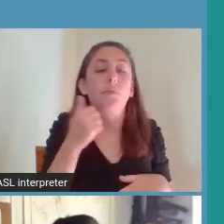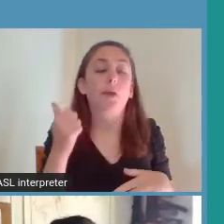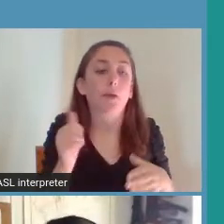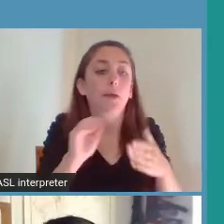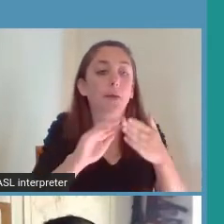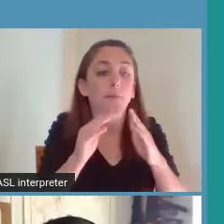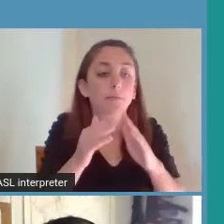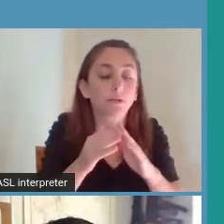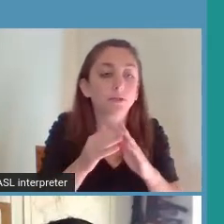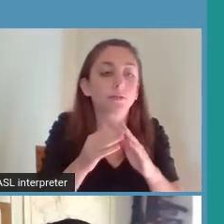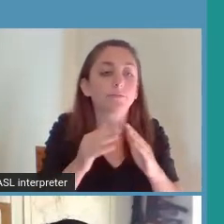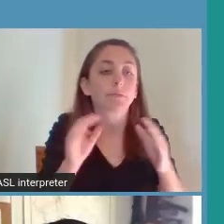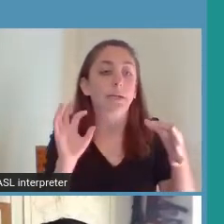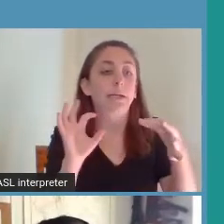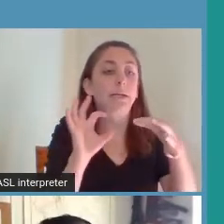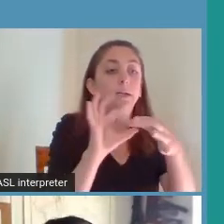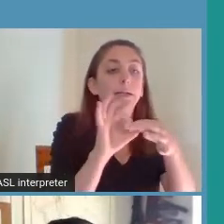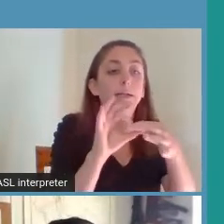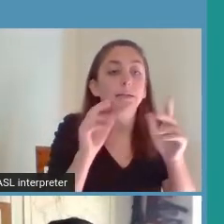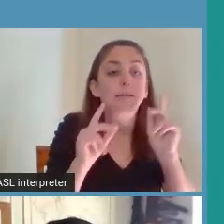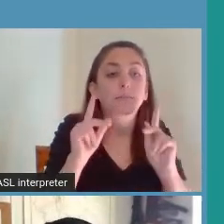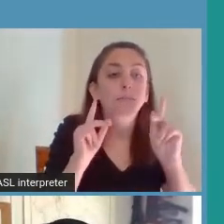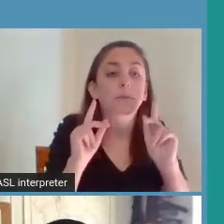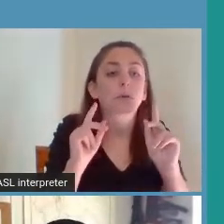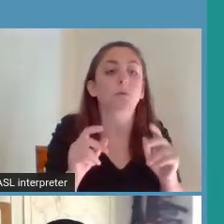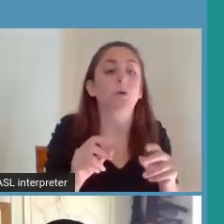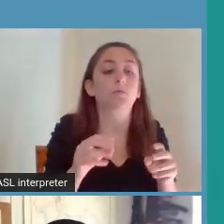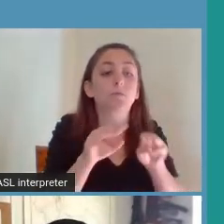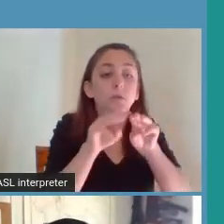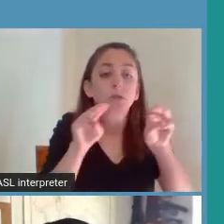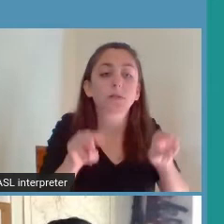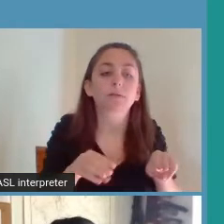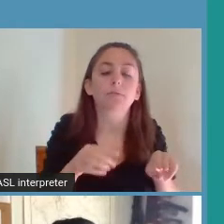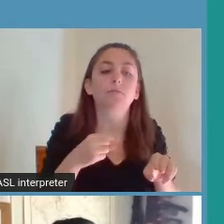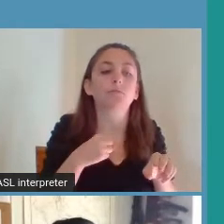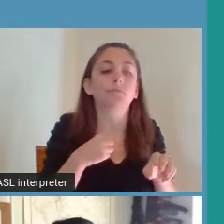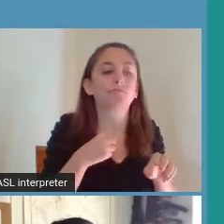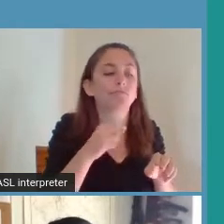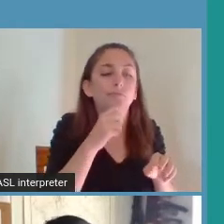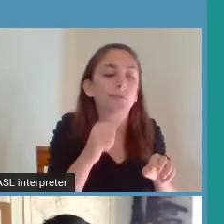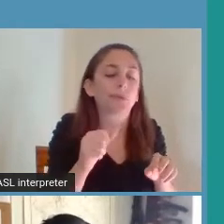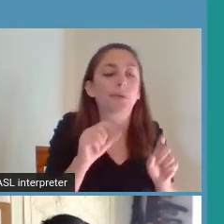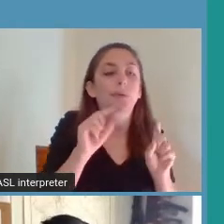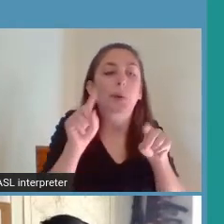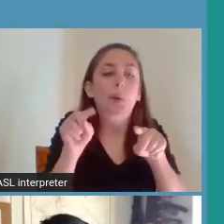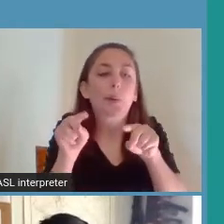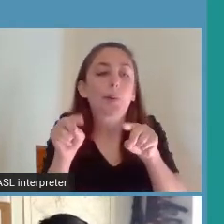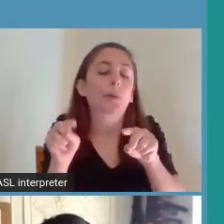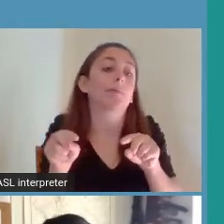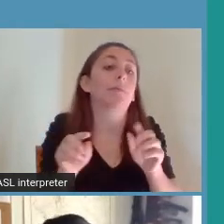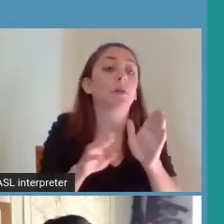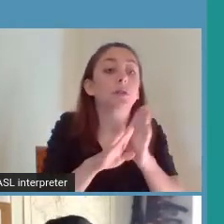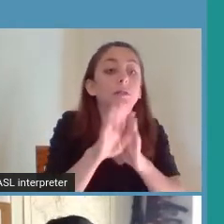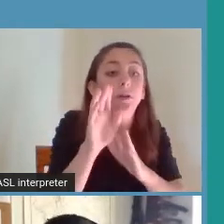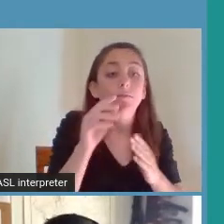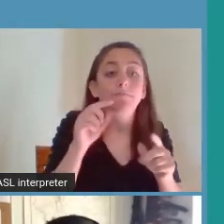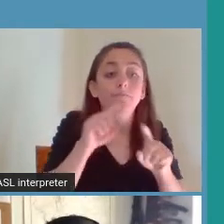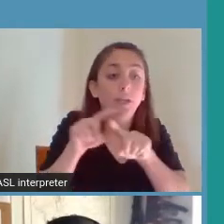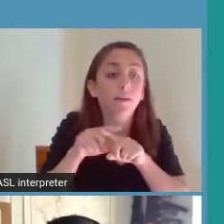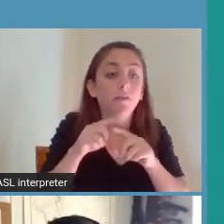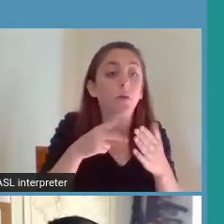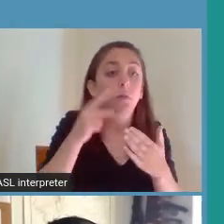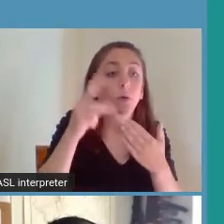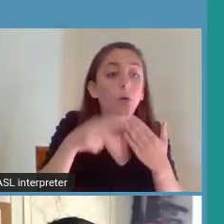connect with people that normally won't come to this museum. And so I've developed a few different programs. And one thing that was in the back of my head was maybe